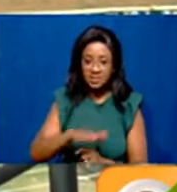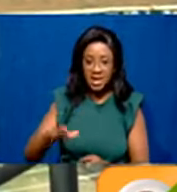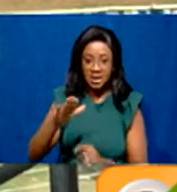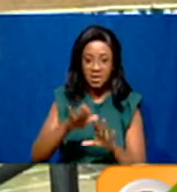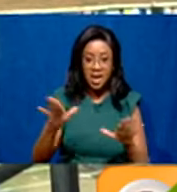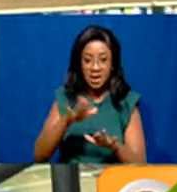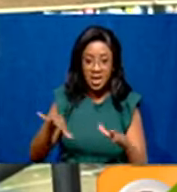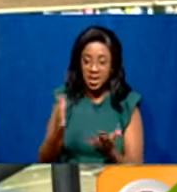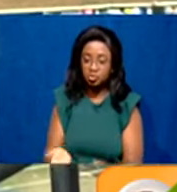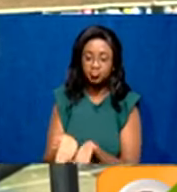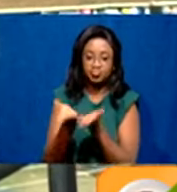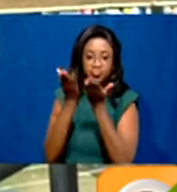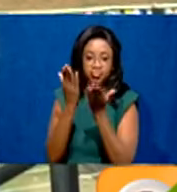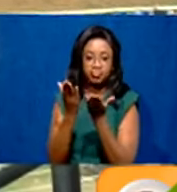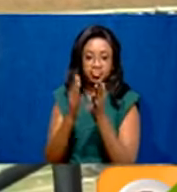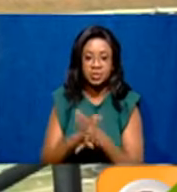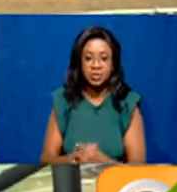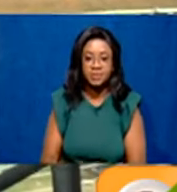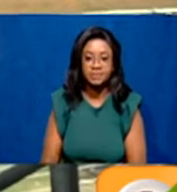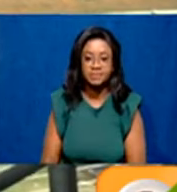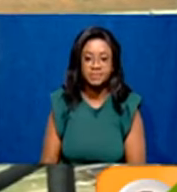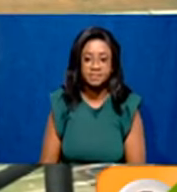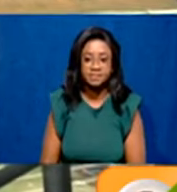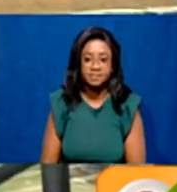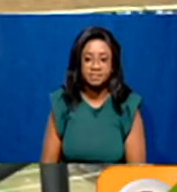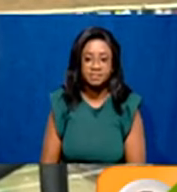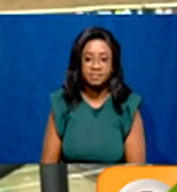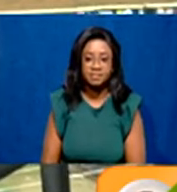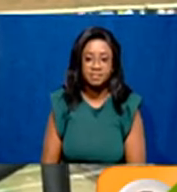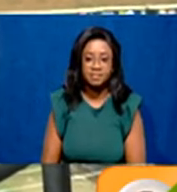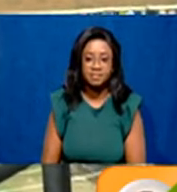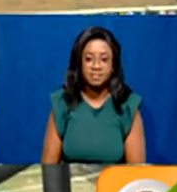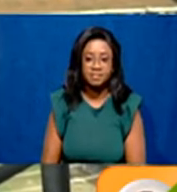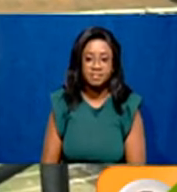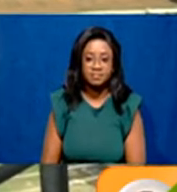and other places that have been earmarked for development?